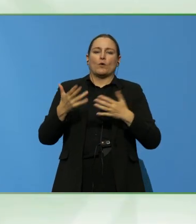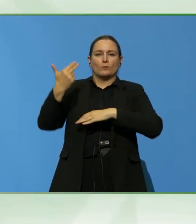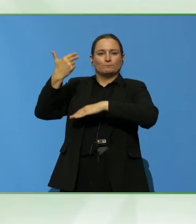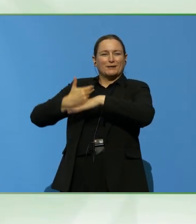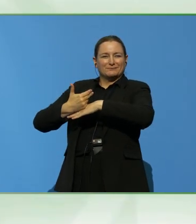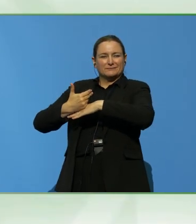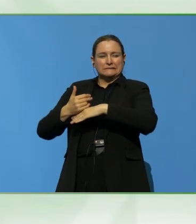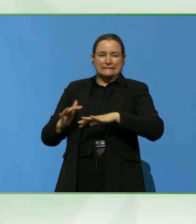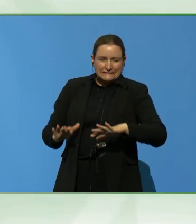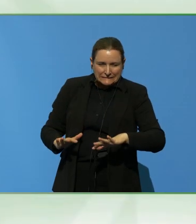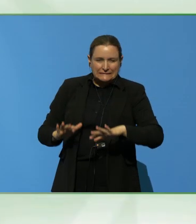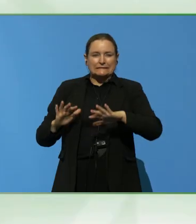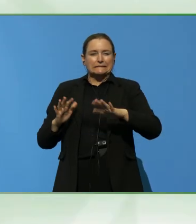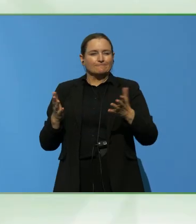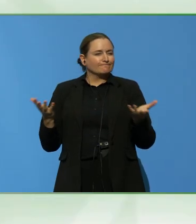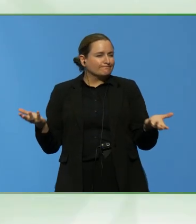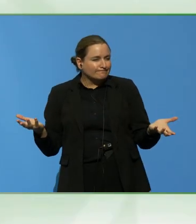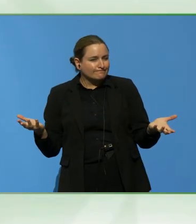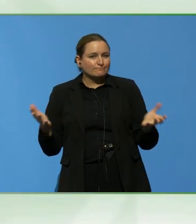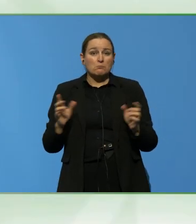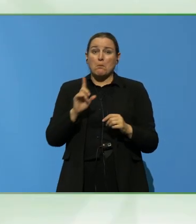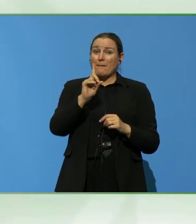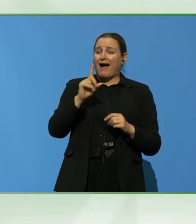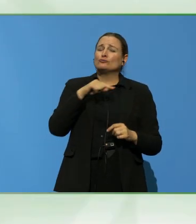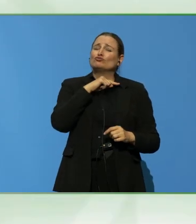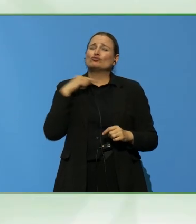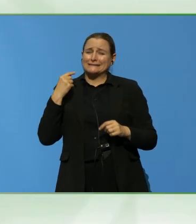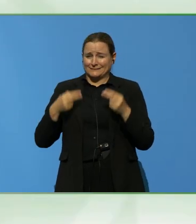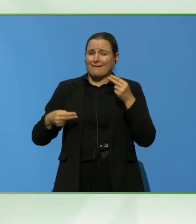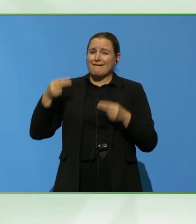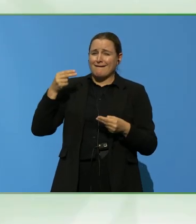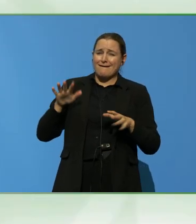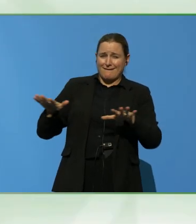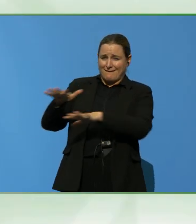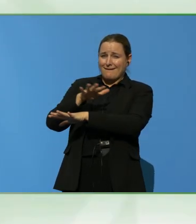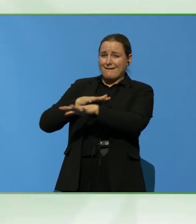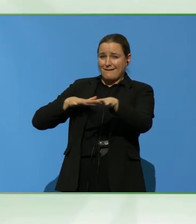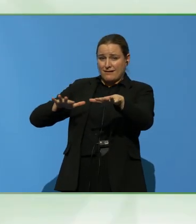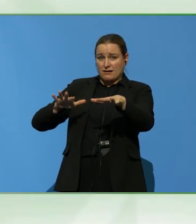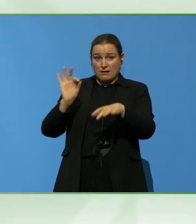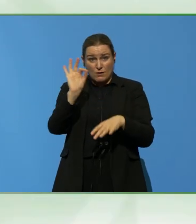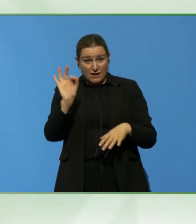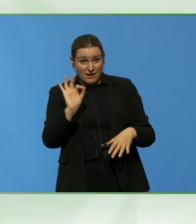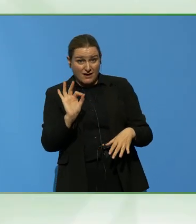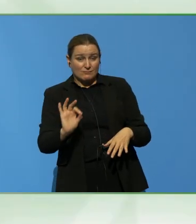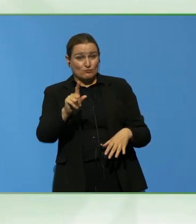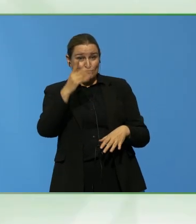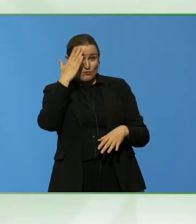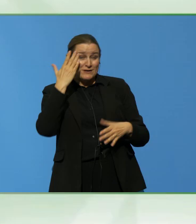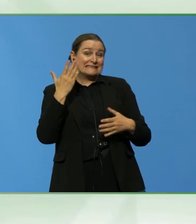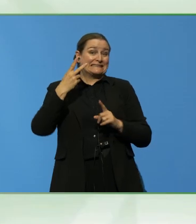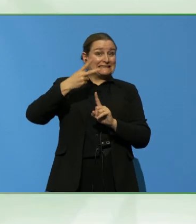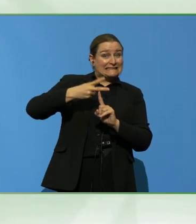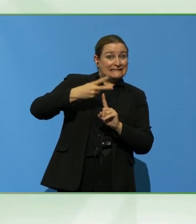very risk averse. We can't forget that the world of TV, film and entertainment is one that is